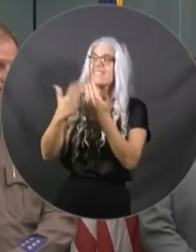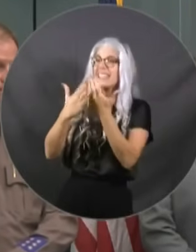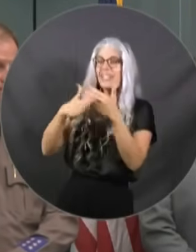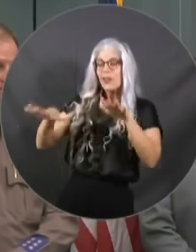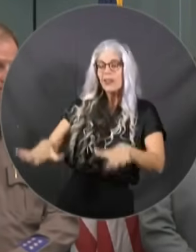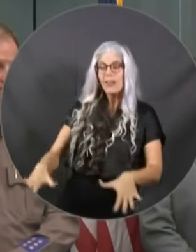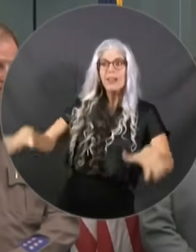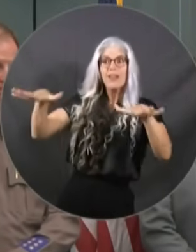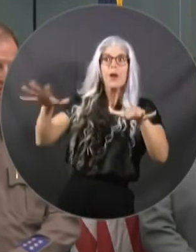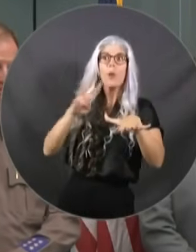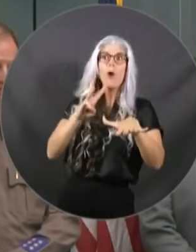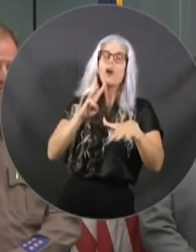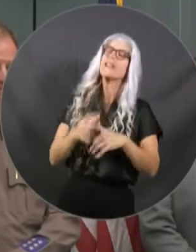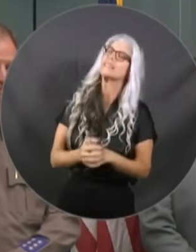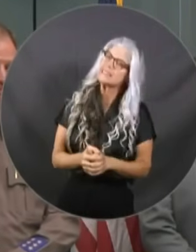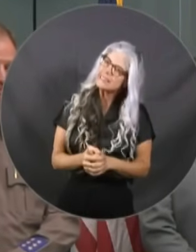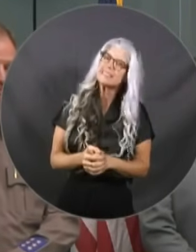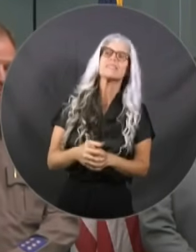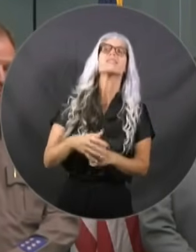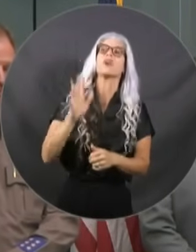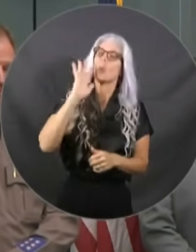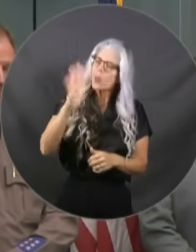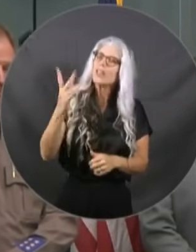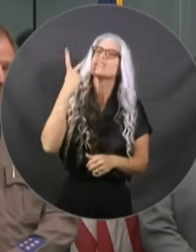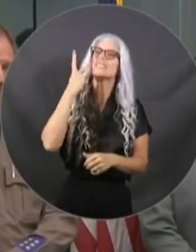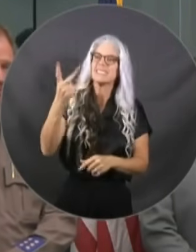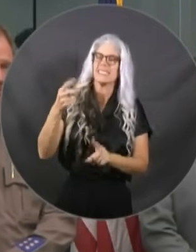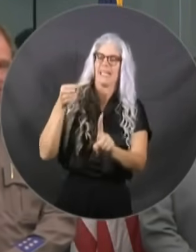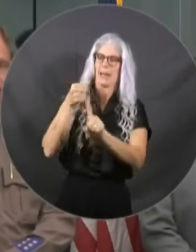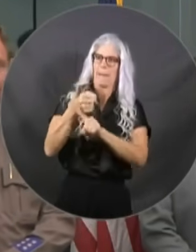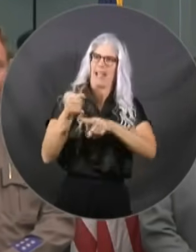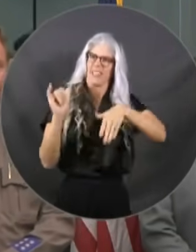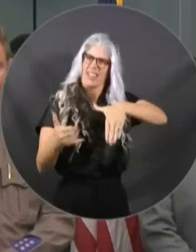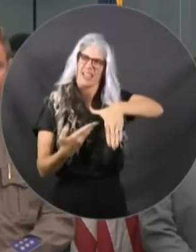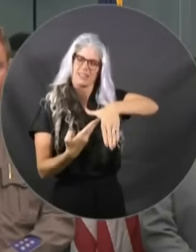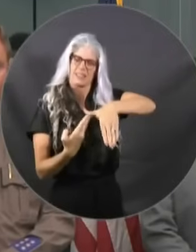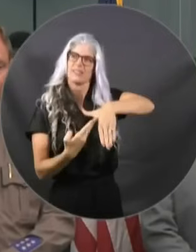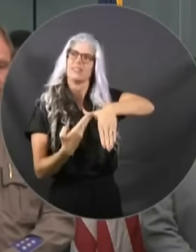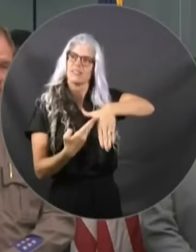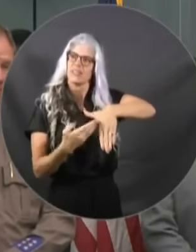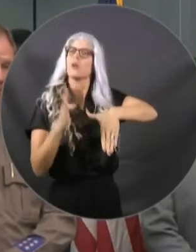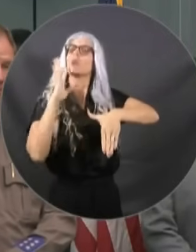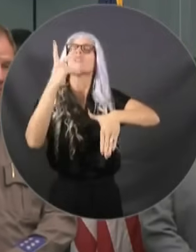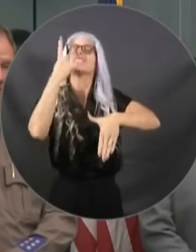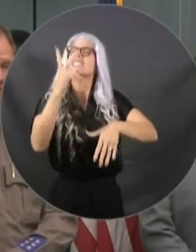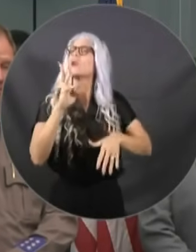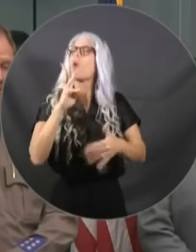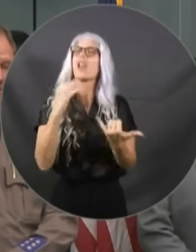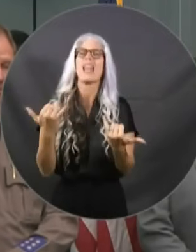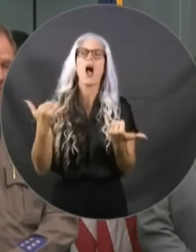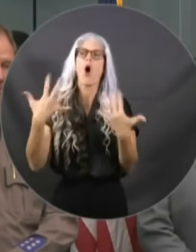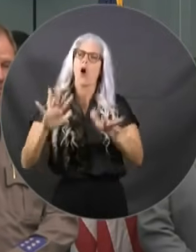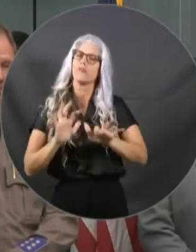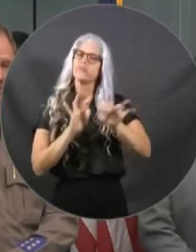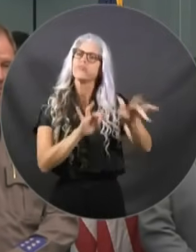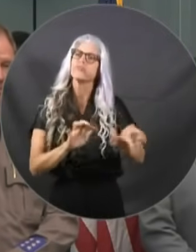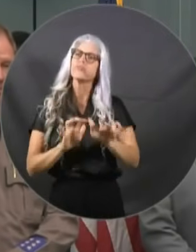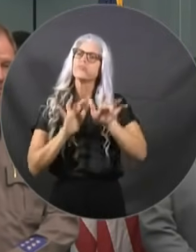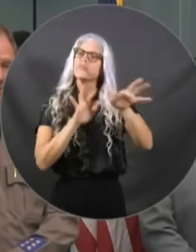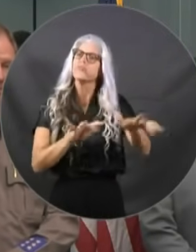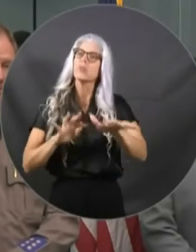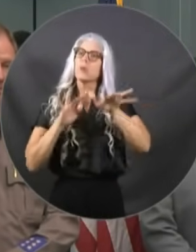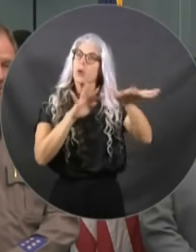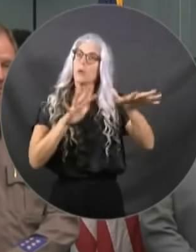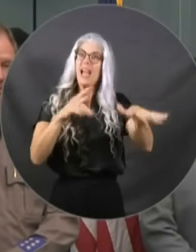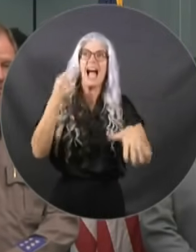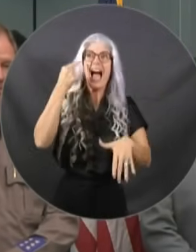impacts in Southwest Florida. We're seeing storm surge. I mean, the eye of this storm is probably 100 miles or more off the